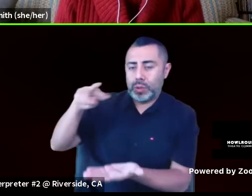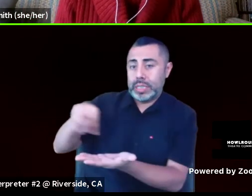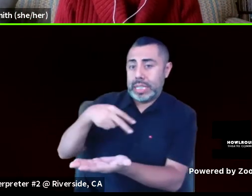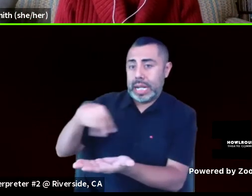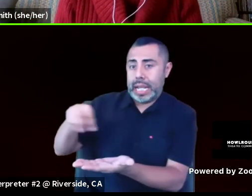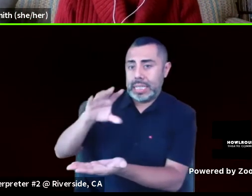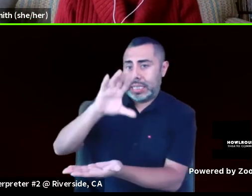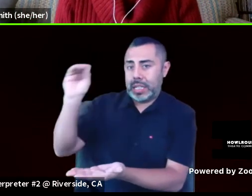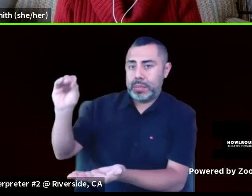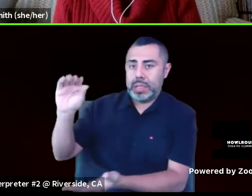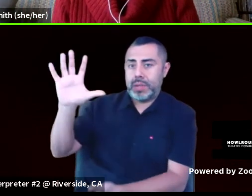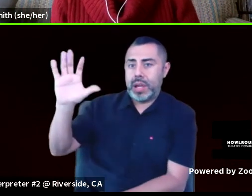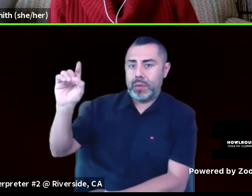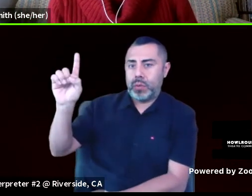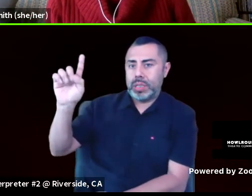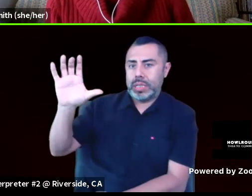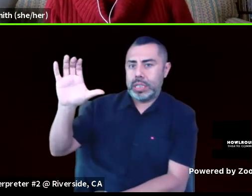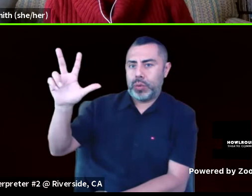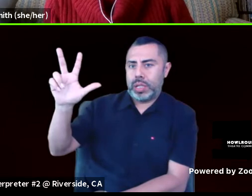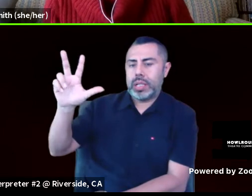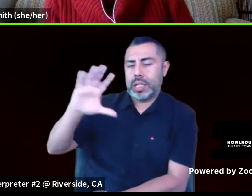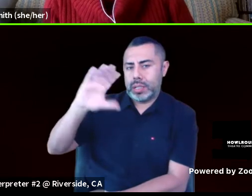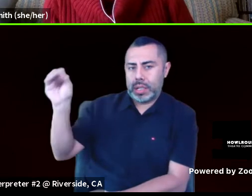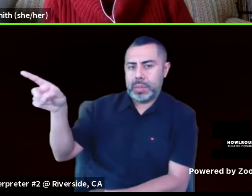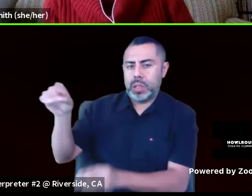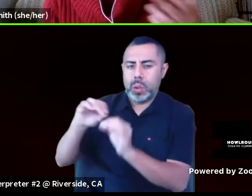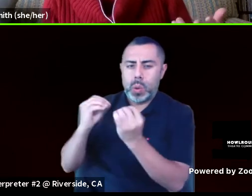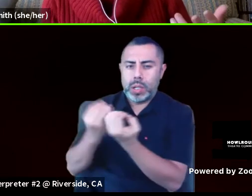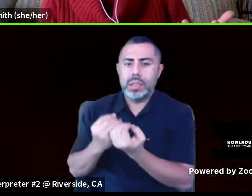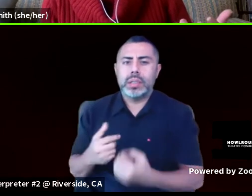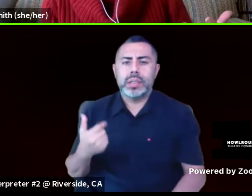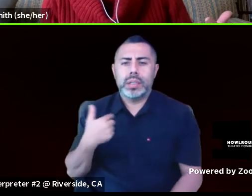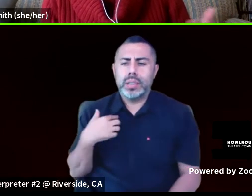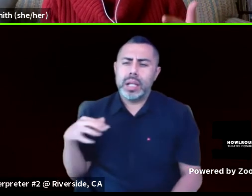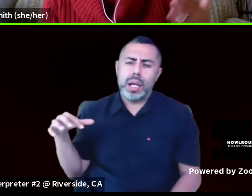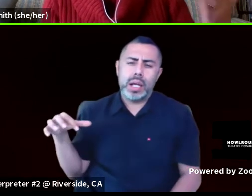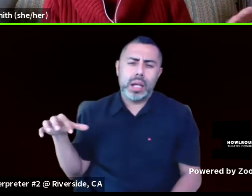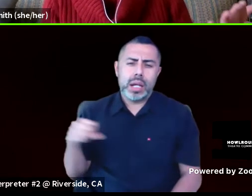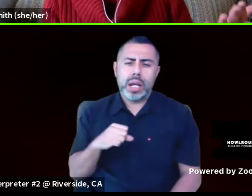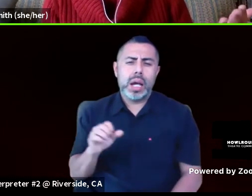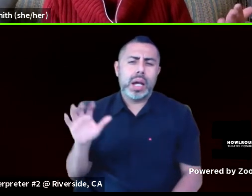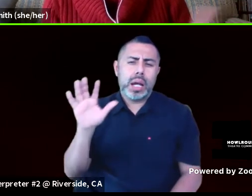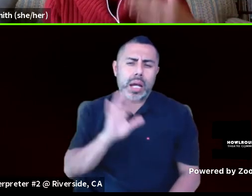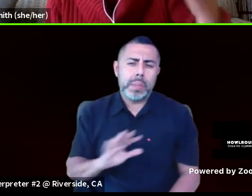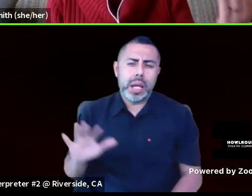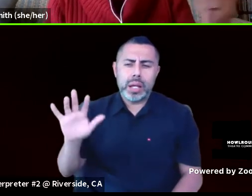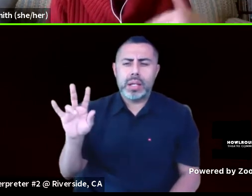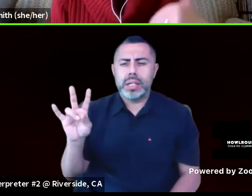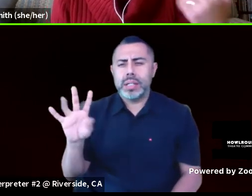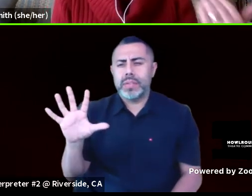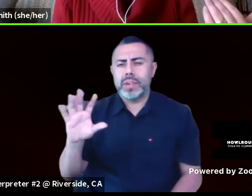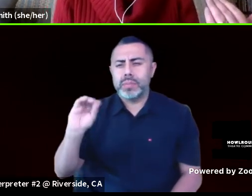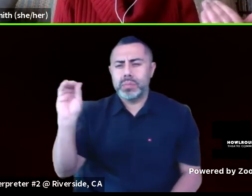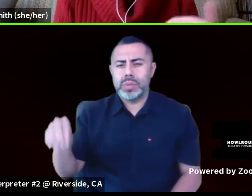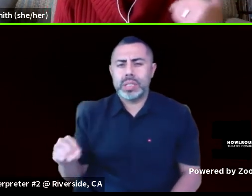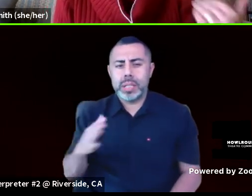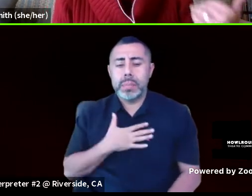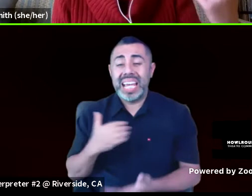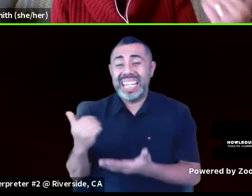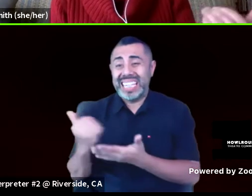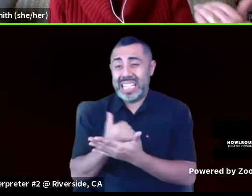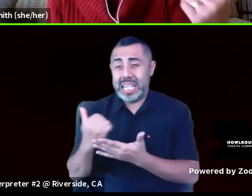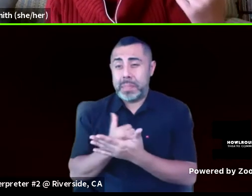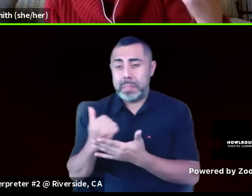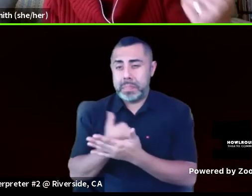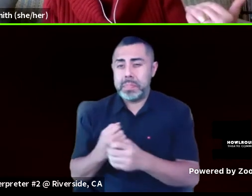501c3 arts organization. And I received about 75% of my salary, about 75% of my income